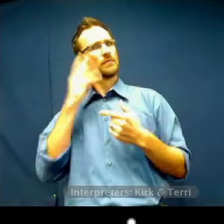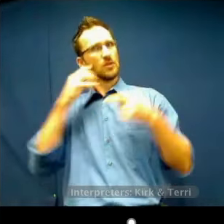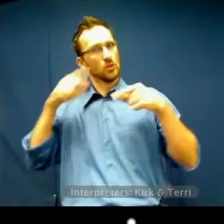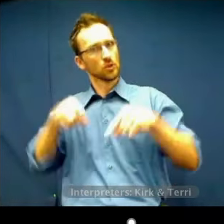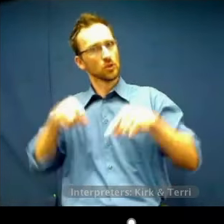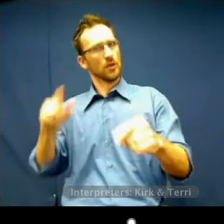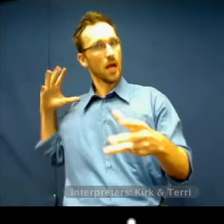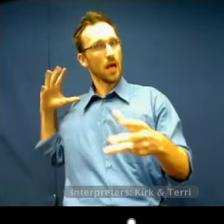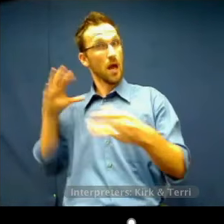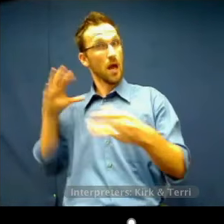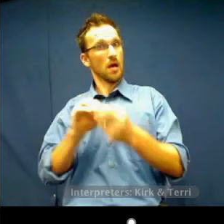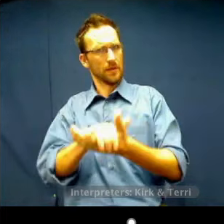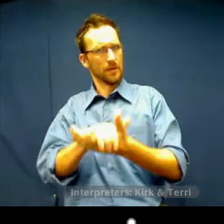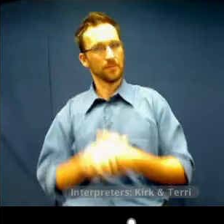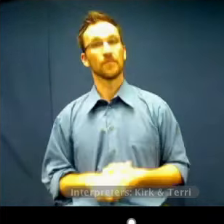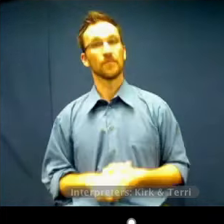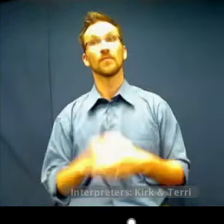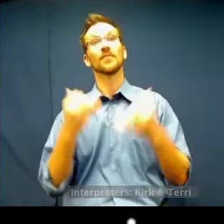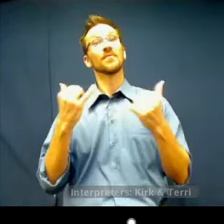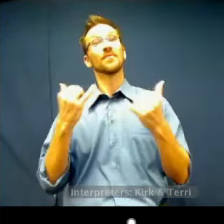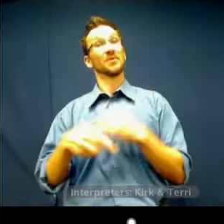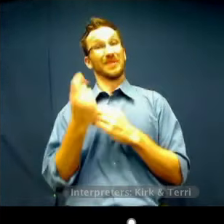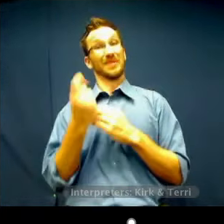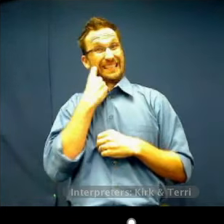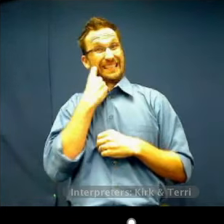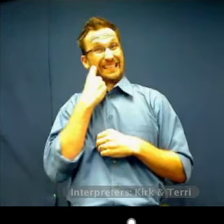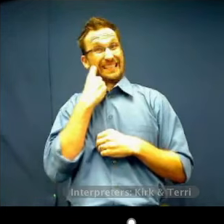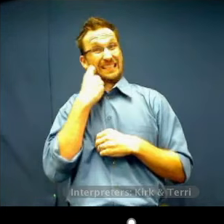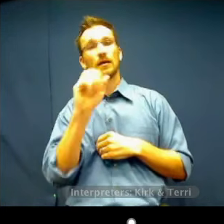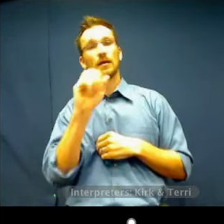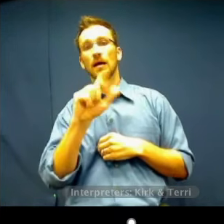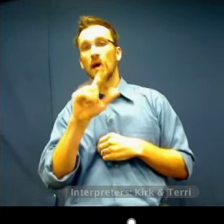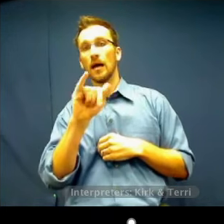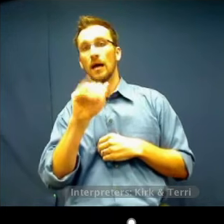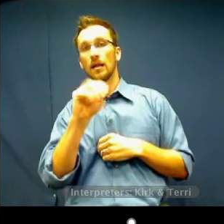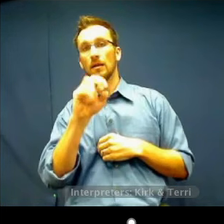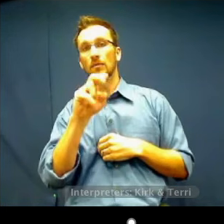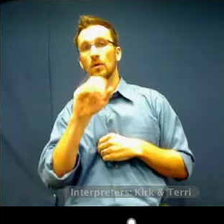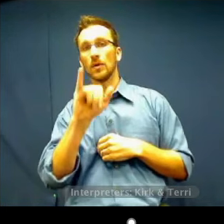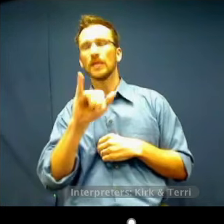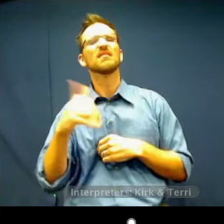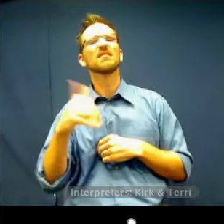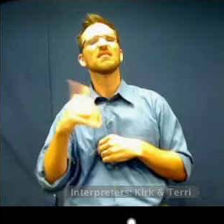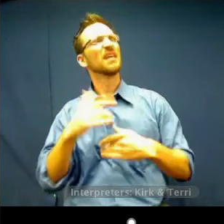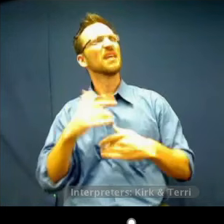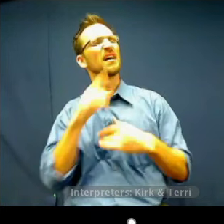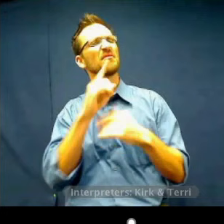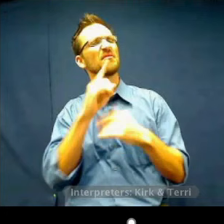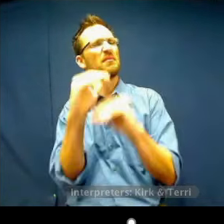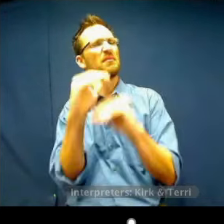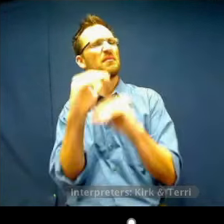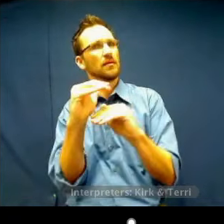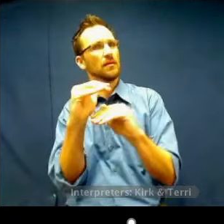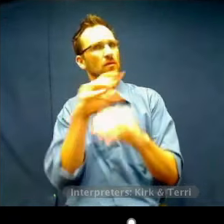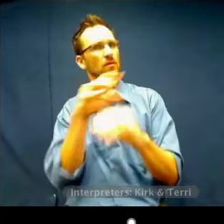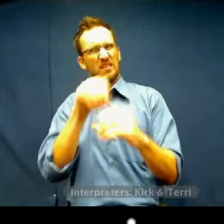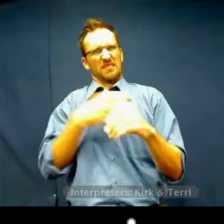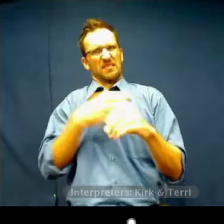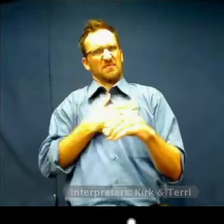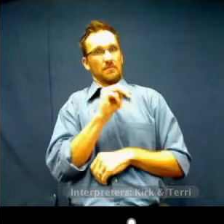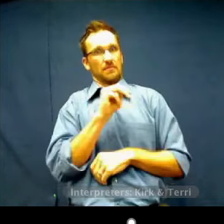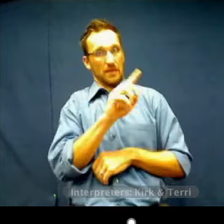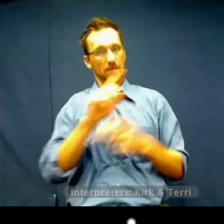Today, indefinite alimony is very limited, at least in Maryland and the District of Columbia. What